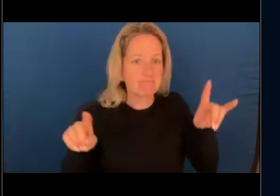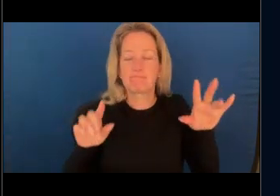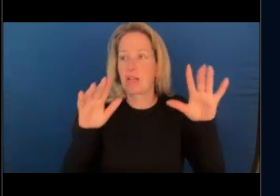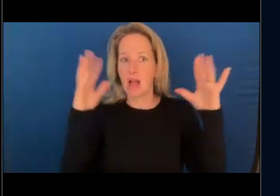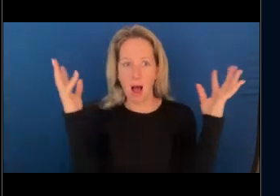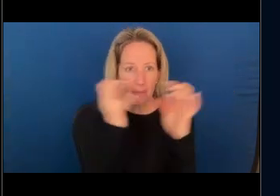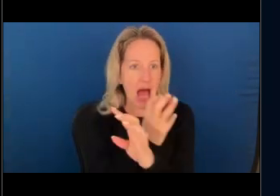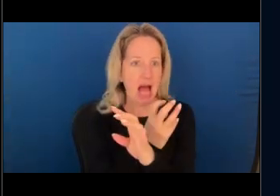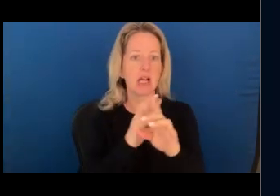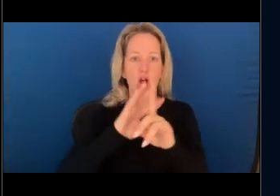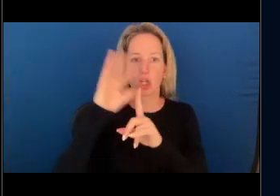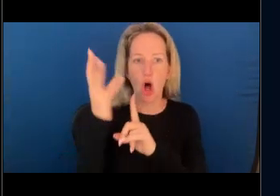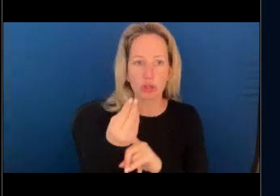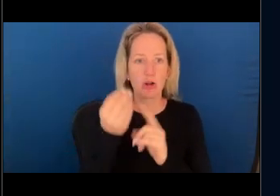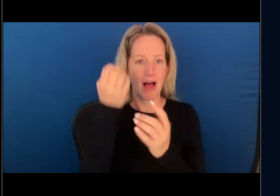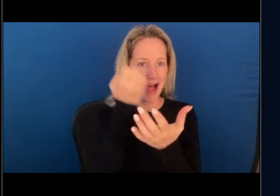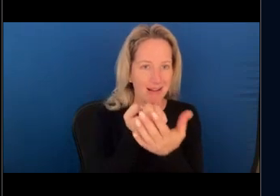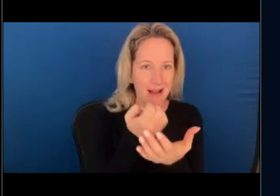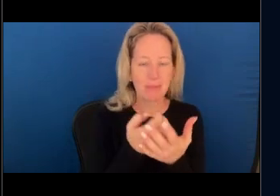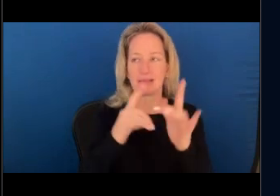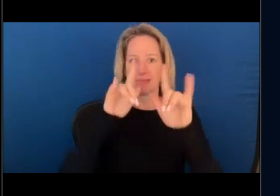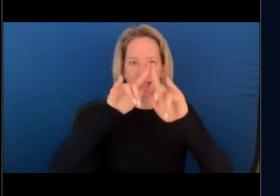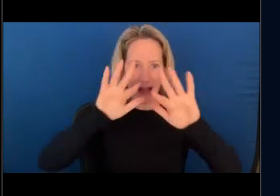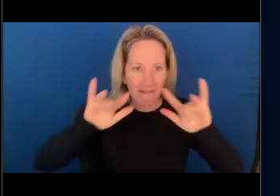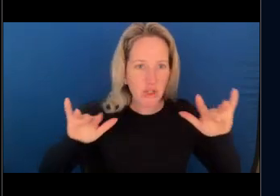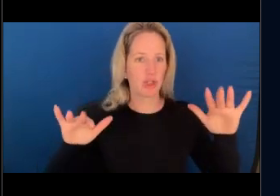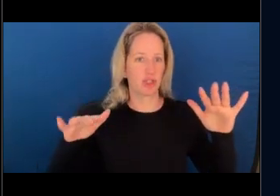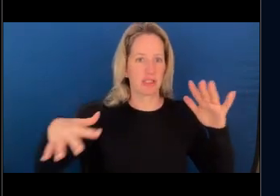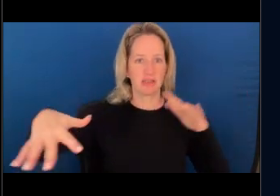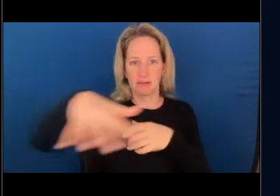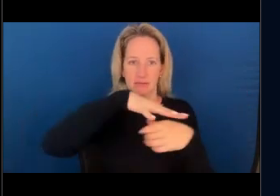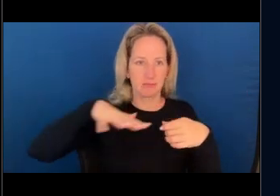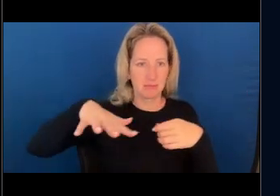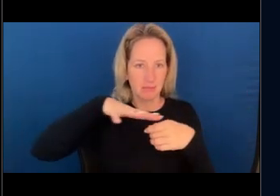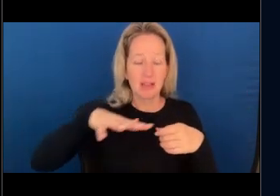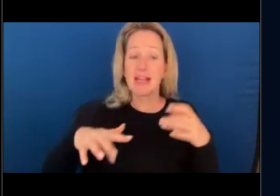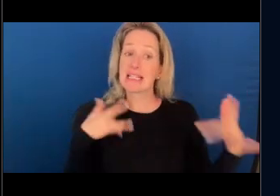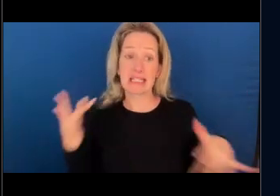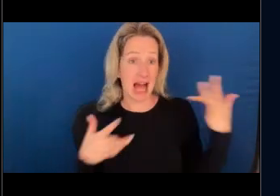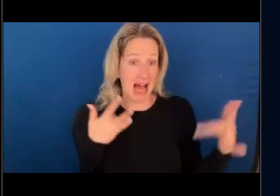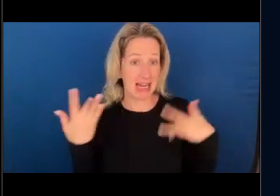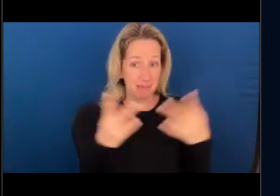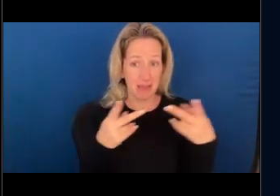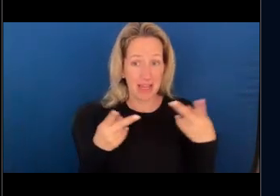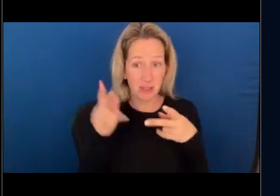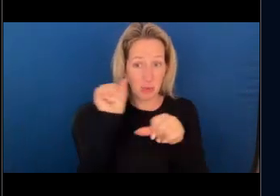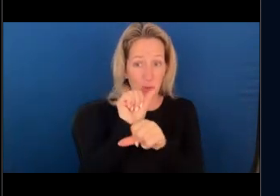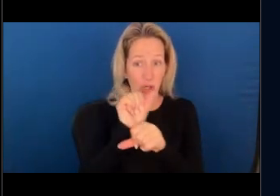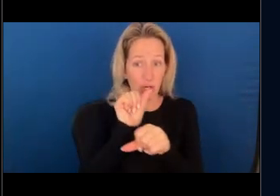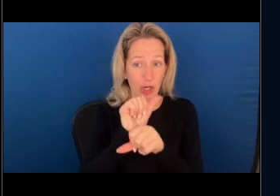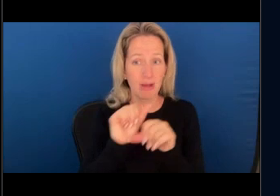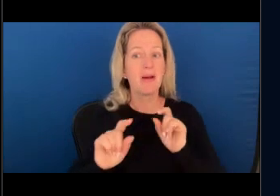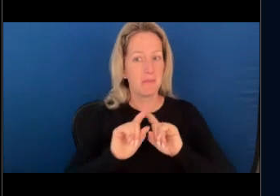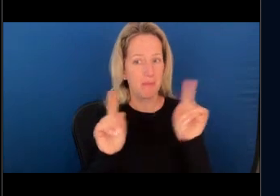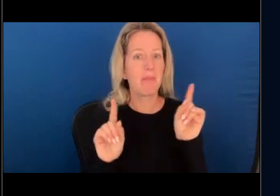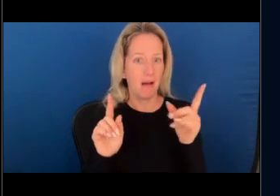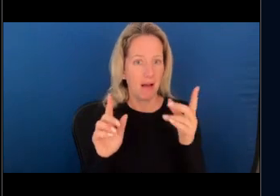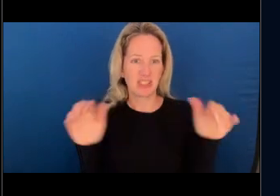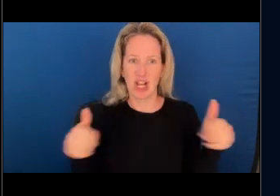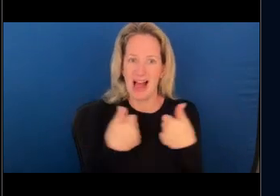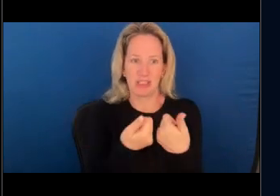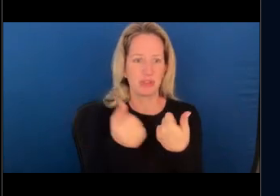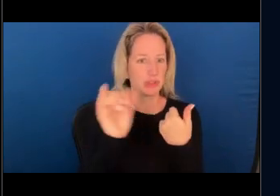geographically, culturally, economically diverse region. And so it makes it a really exciting place to work, but also somewhat challenging, because